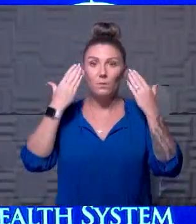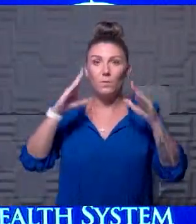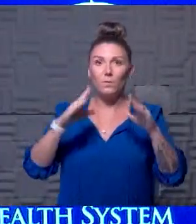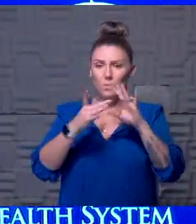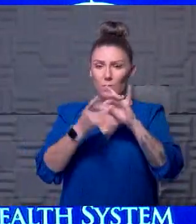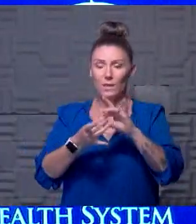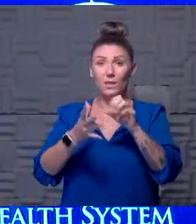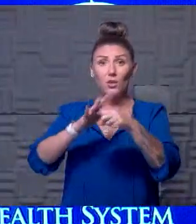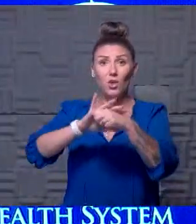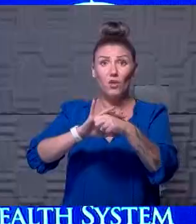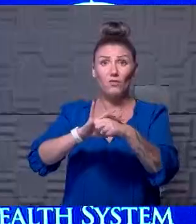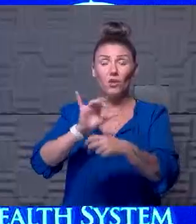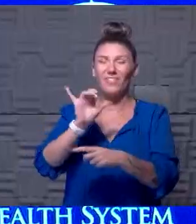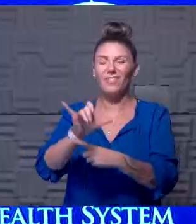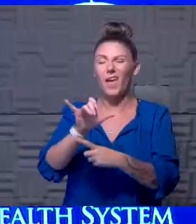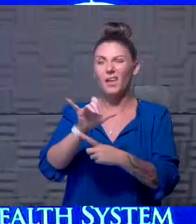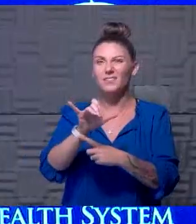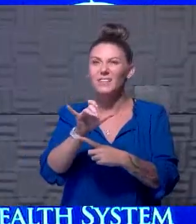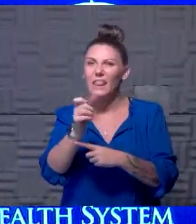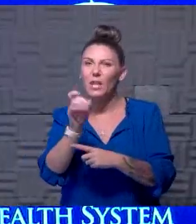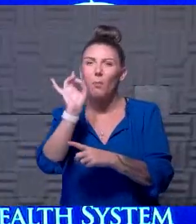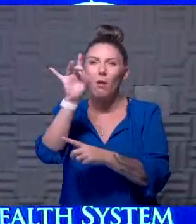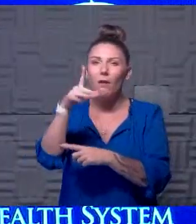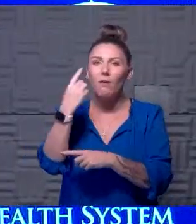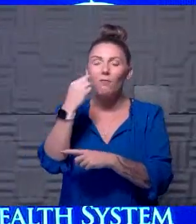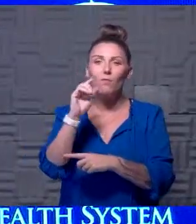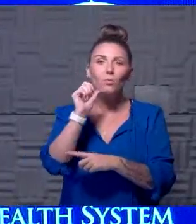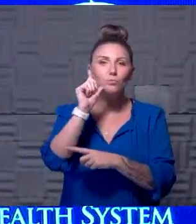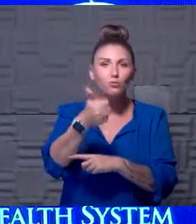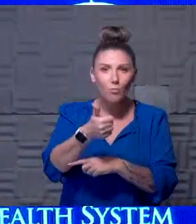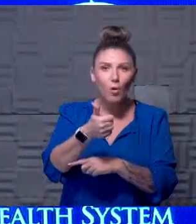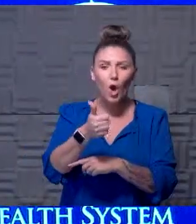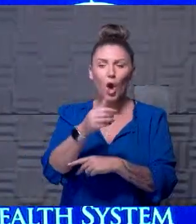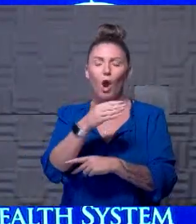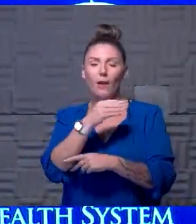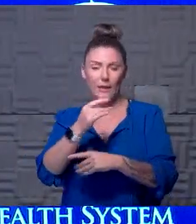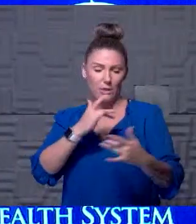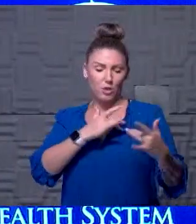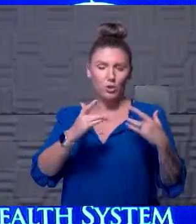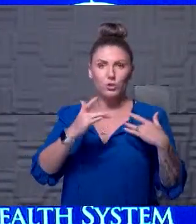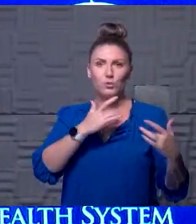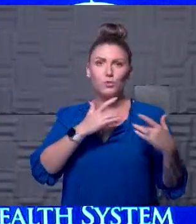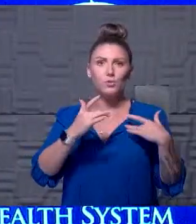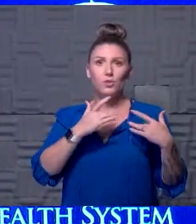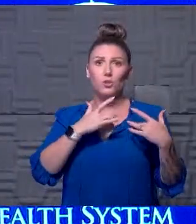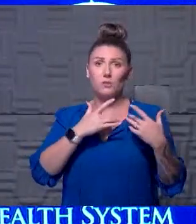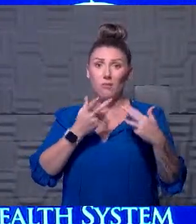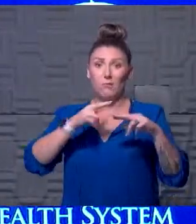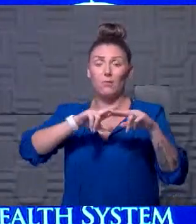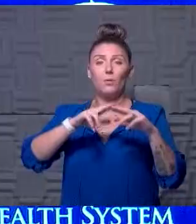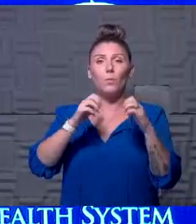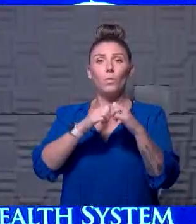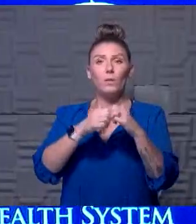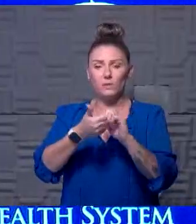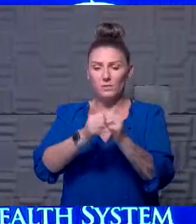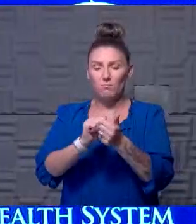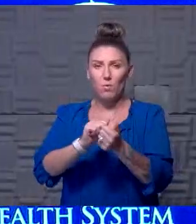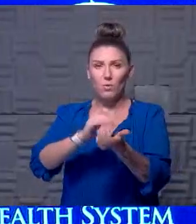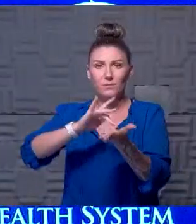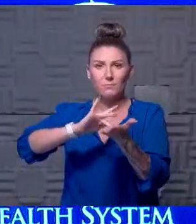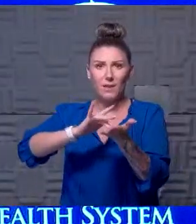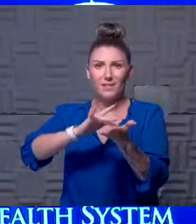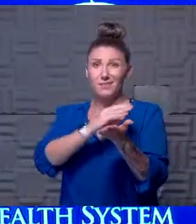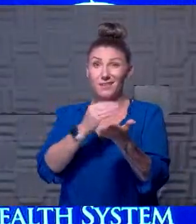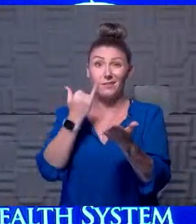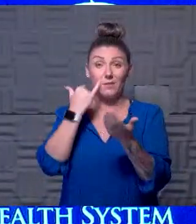And that's a tease for tomorrow, because we're going to be addressing some of the concerns that are arising in the sports medicine world about whether or not it is really safe to